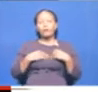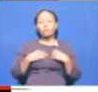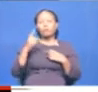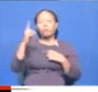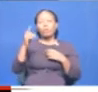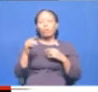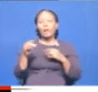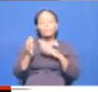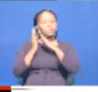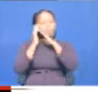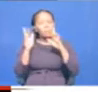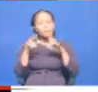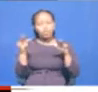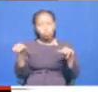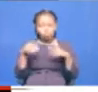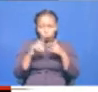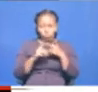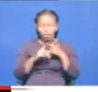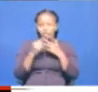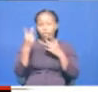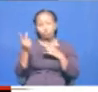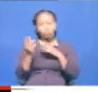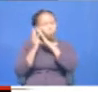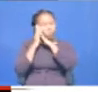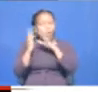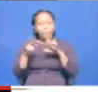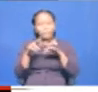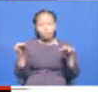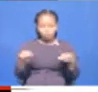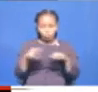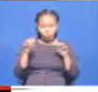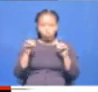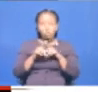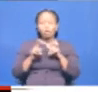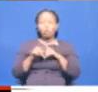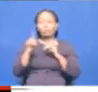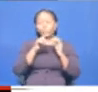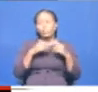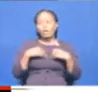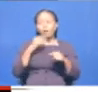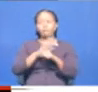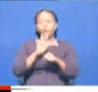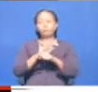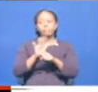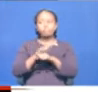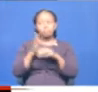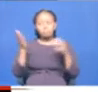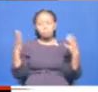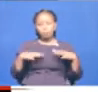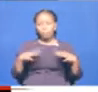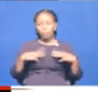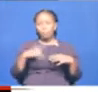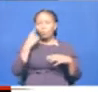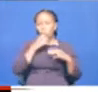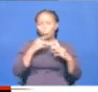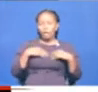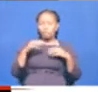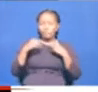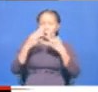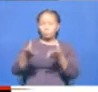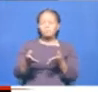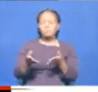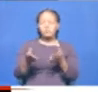And we've dedicated part of our ethos to provide an urban green living space. We've dedicated an acre to green living. So